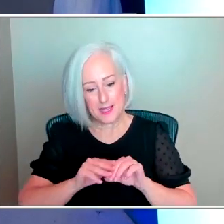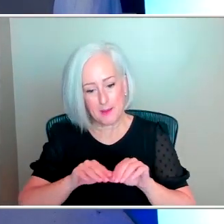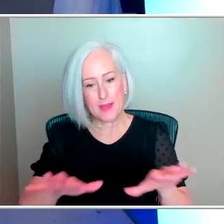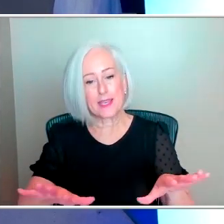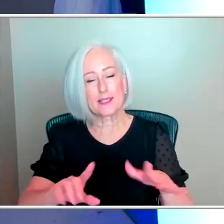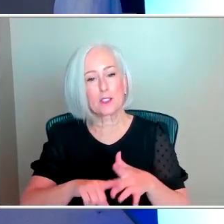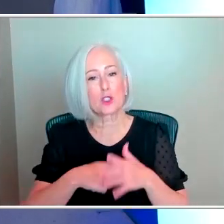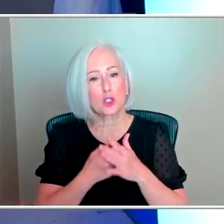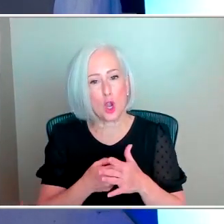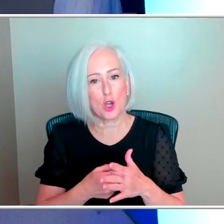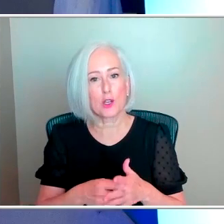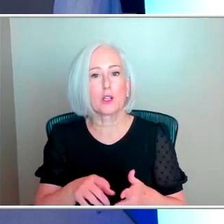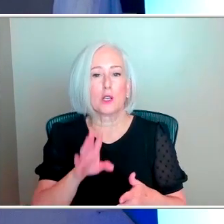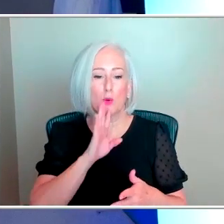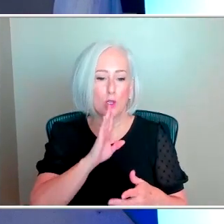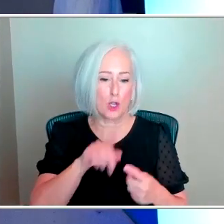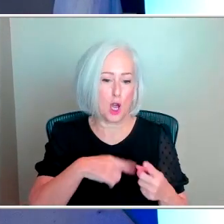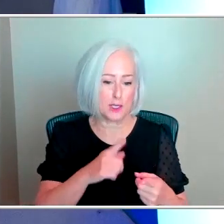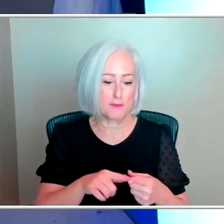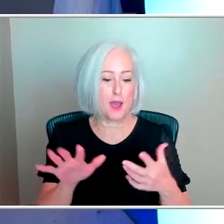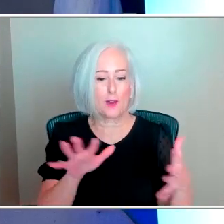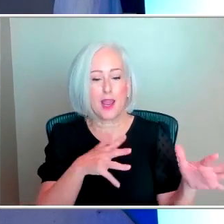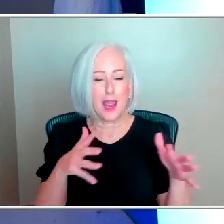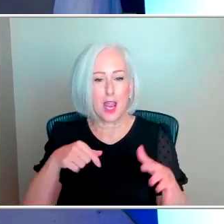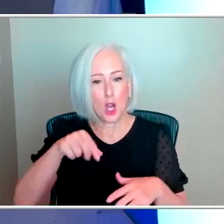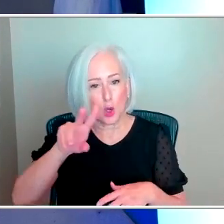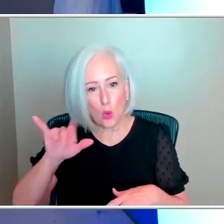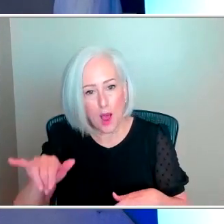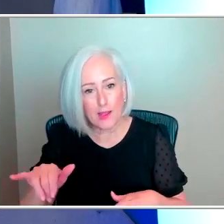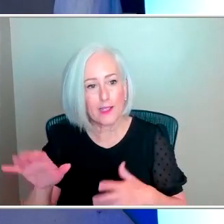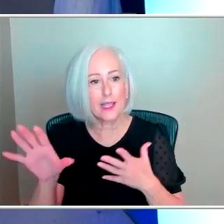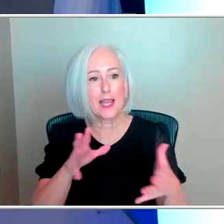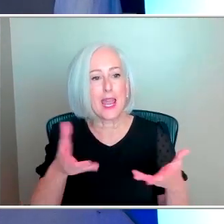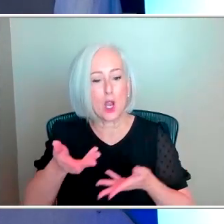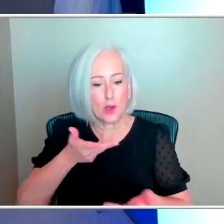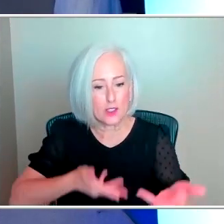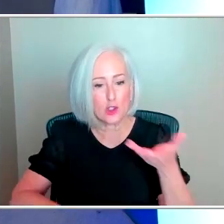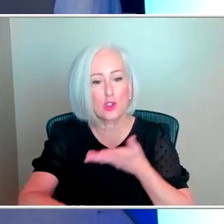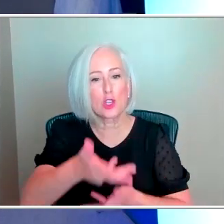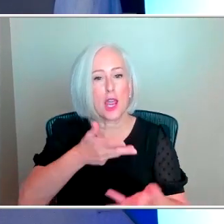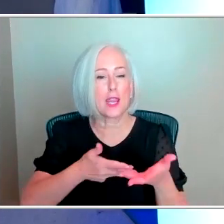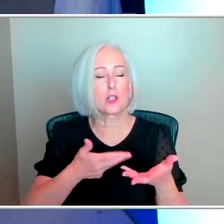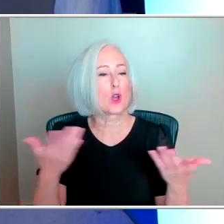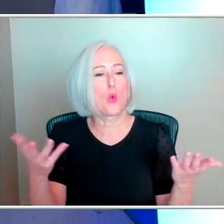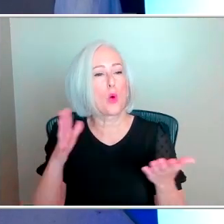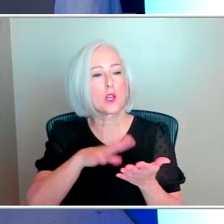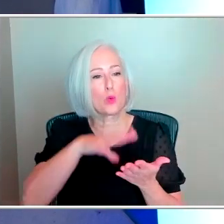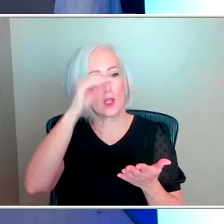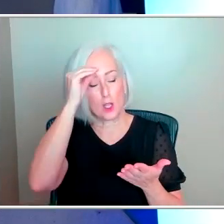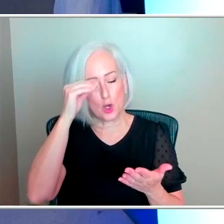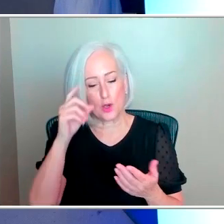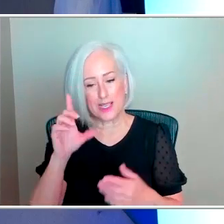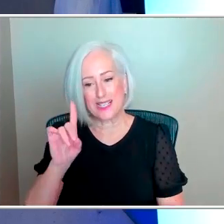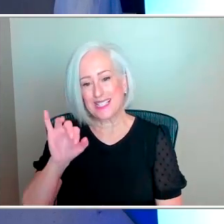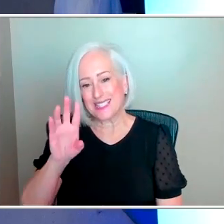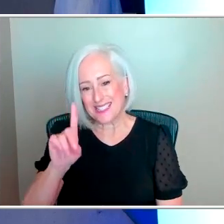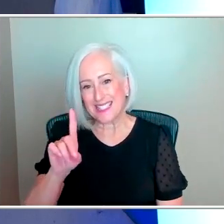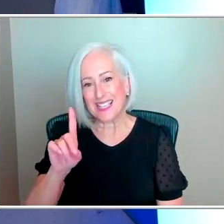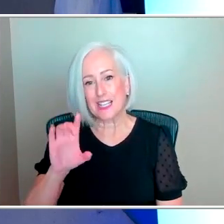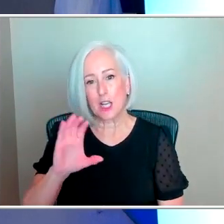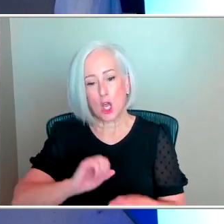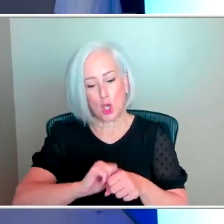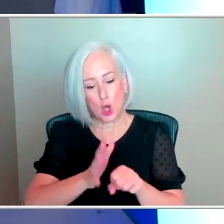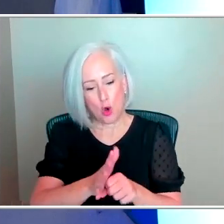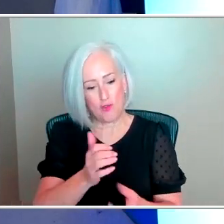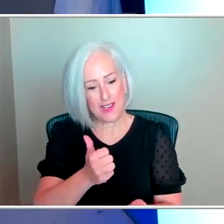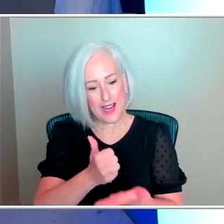air exchange and all the things. Dr. Barkman, what did we learn? Did COVID help us learn more